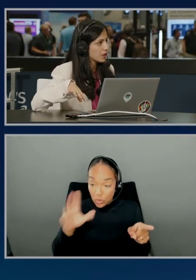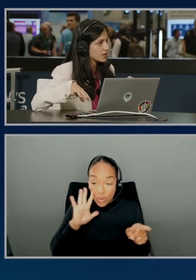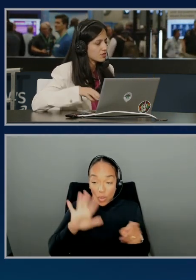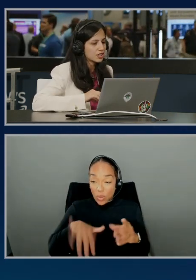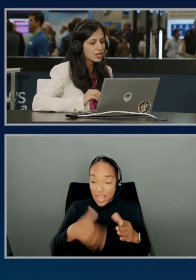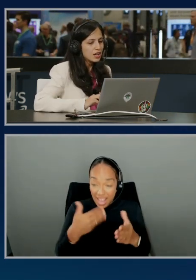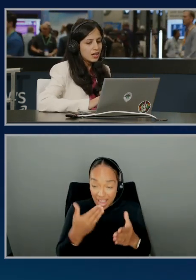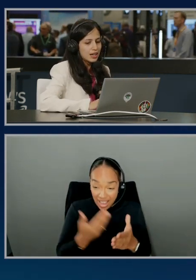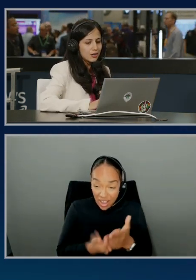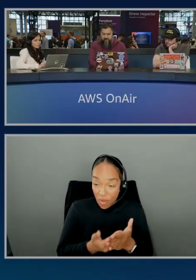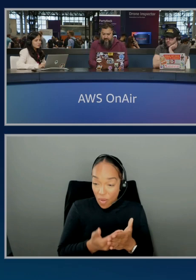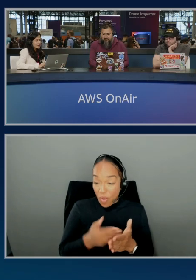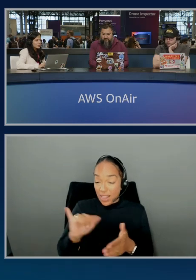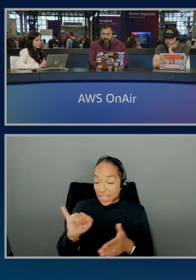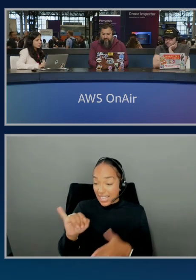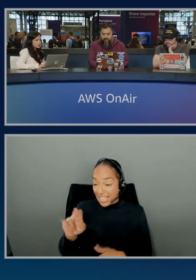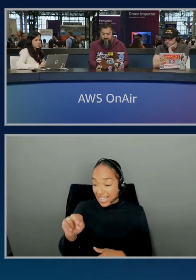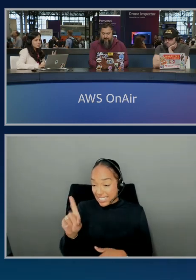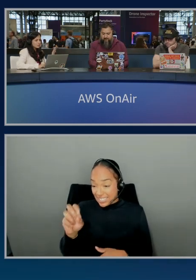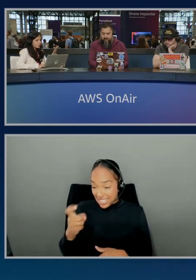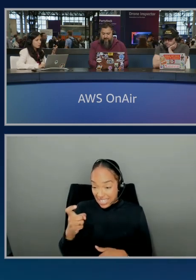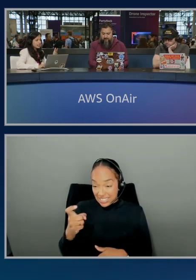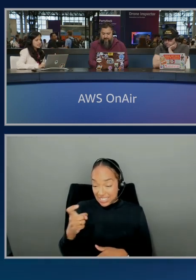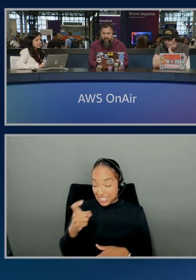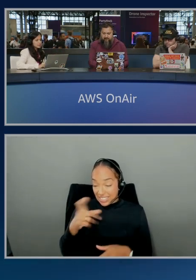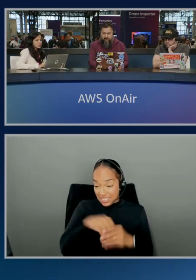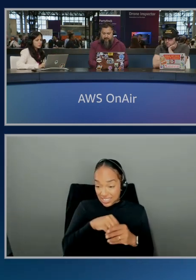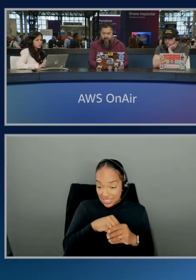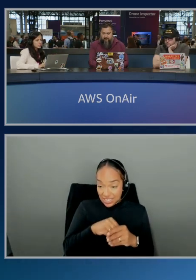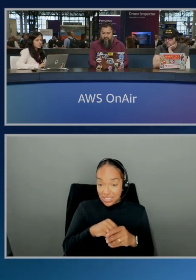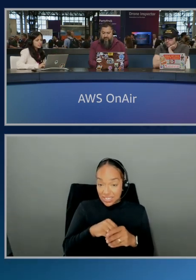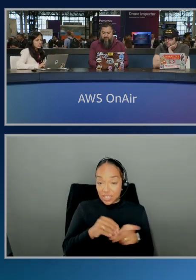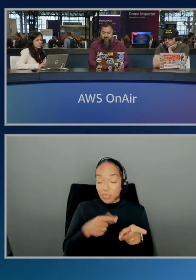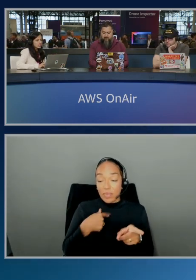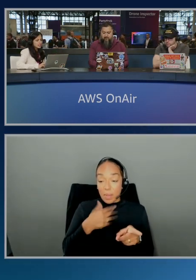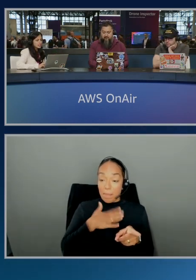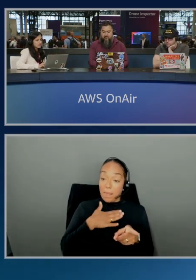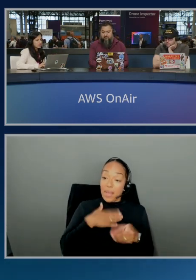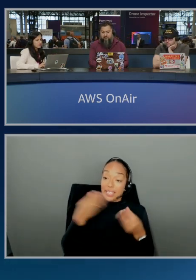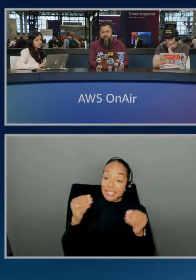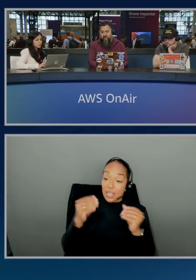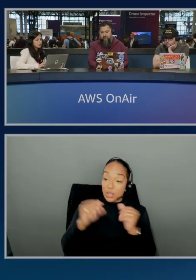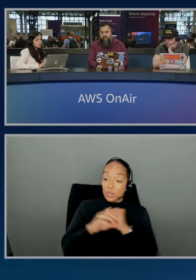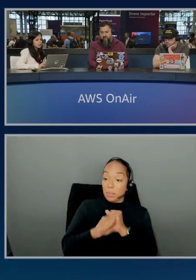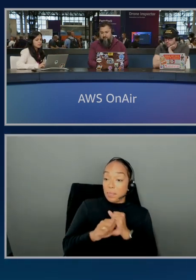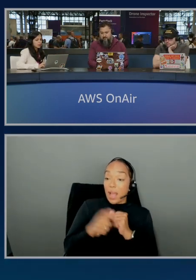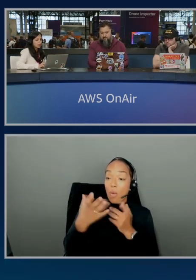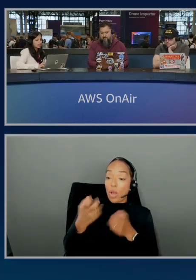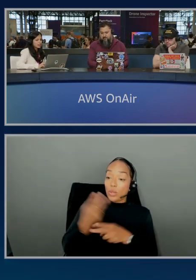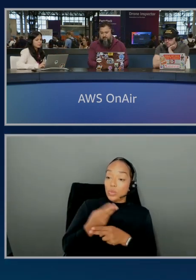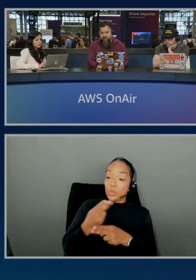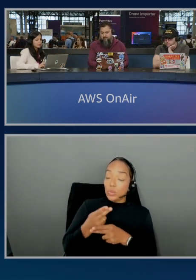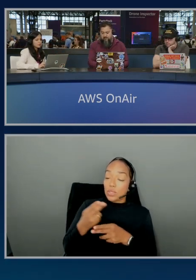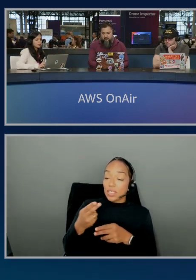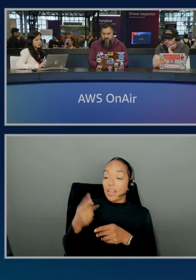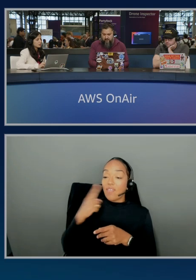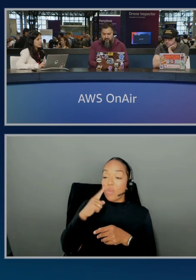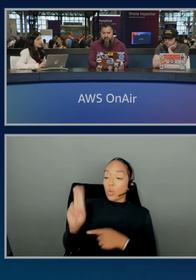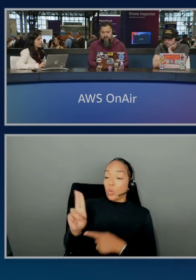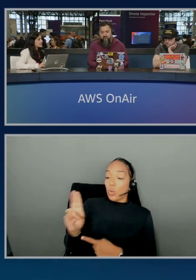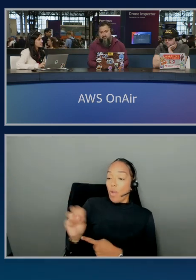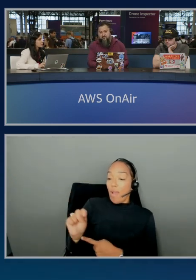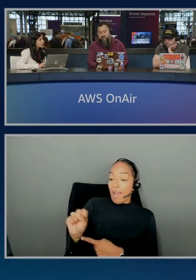entire repository. Right. Now, I want to use, for my sales pitch, only the guidelines that are relevant for the US market. I don't want to use